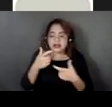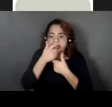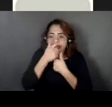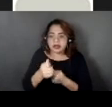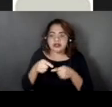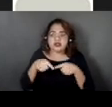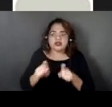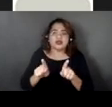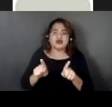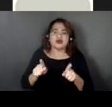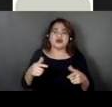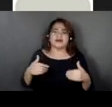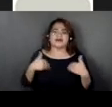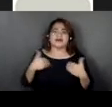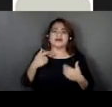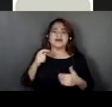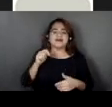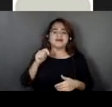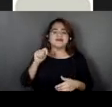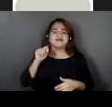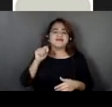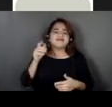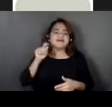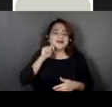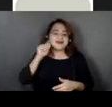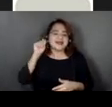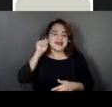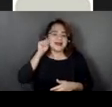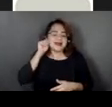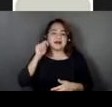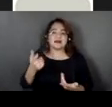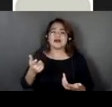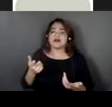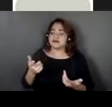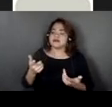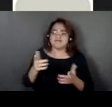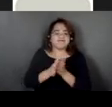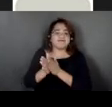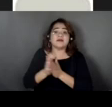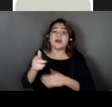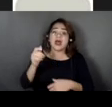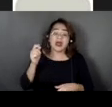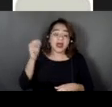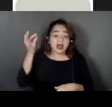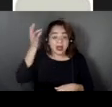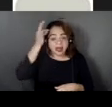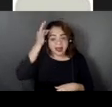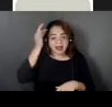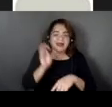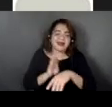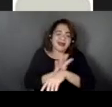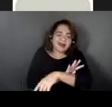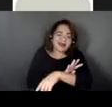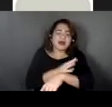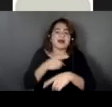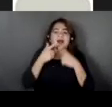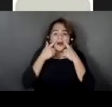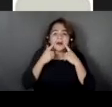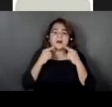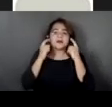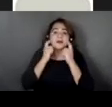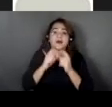period. But services like hair removal or vocal therapy or fertility services, those are